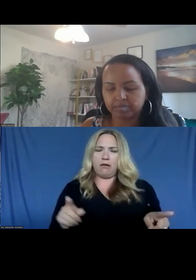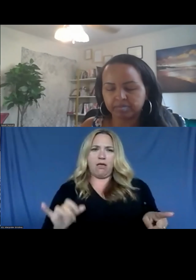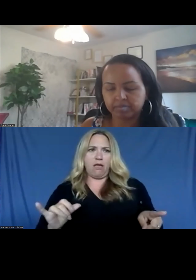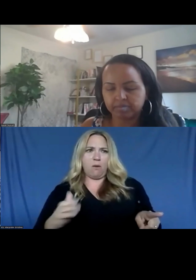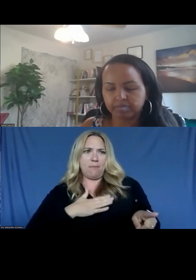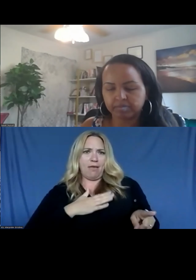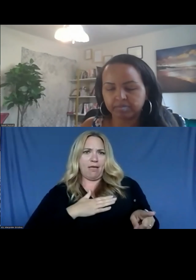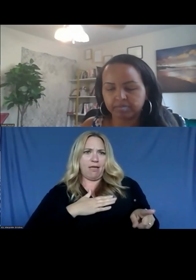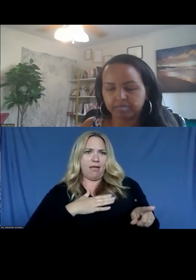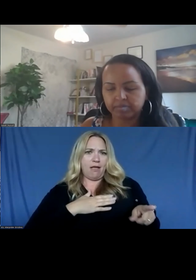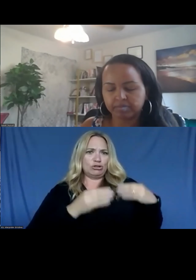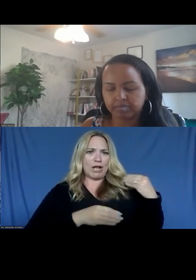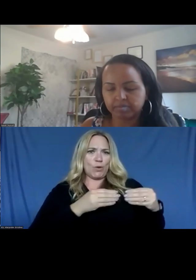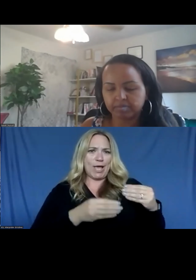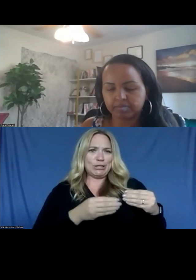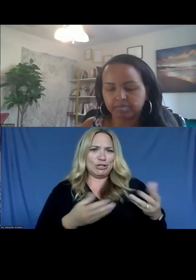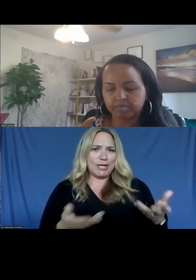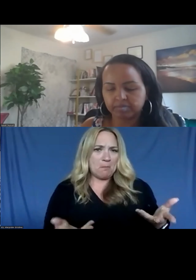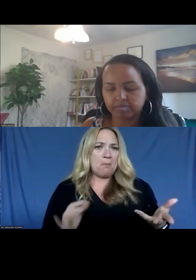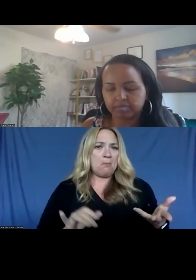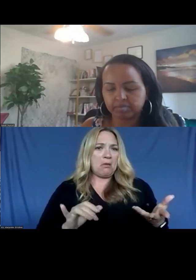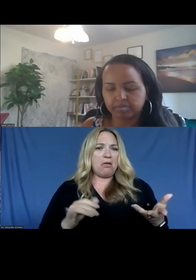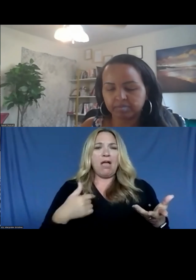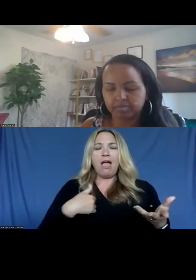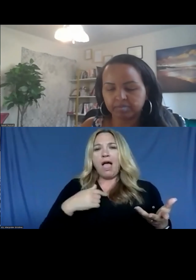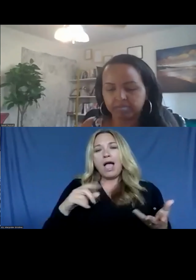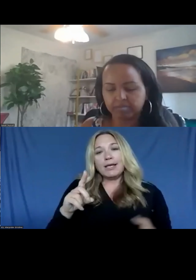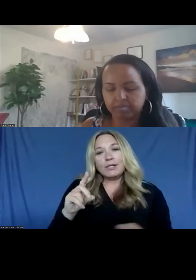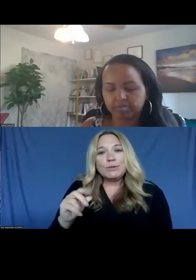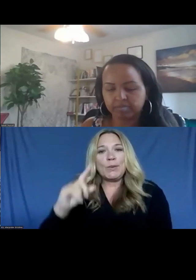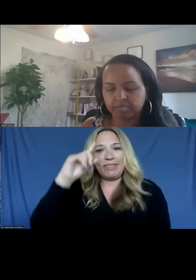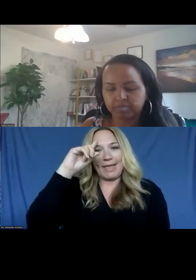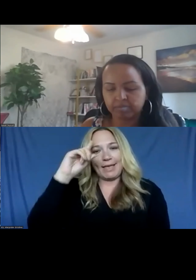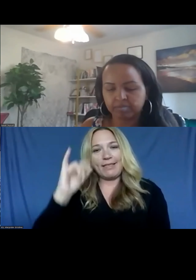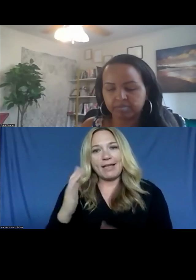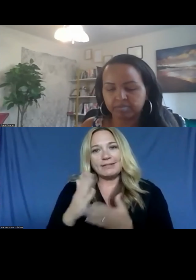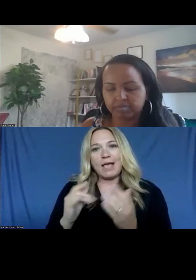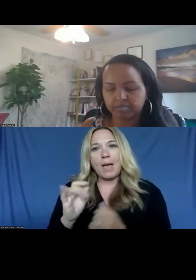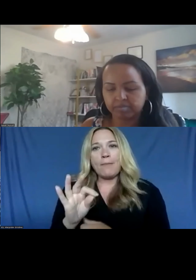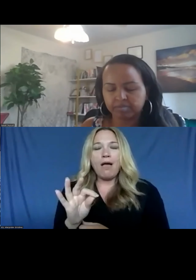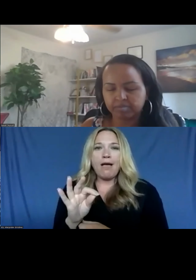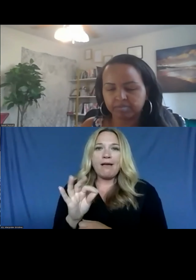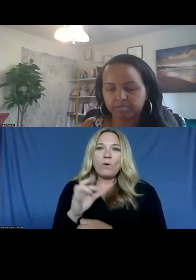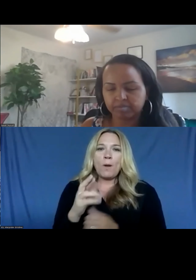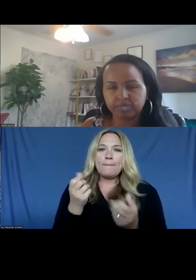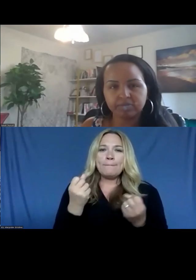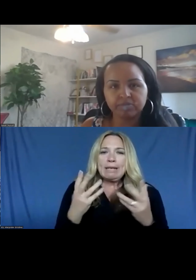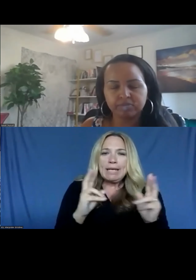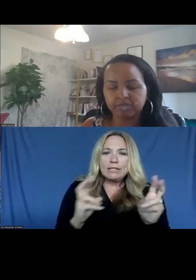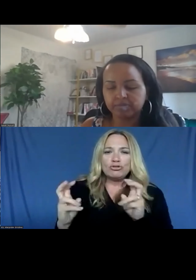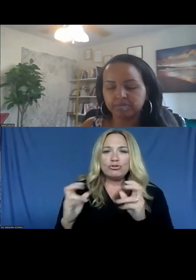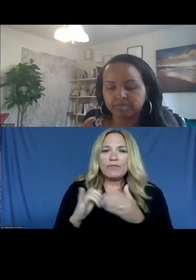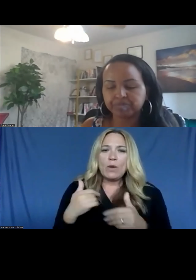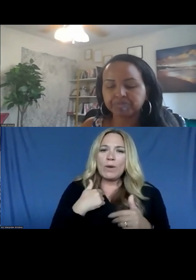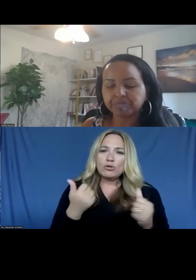my generation, right? And I do think that that many of the issues that we're all championing